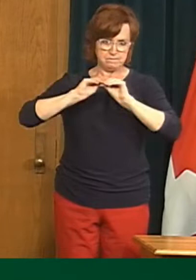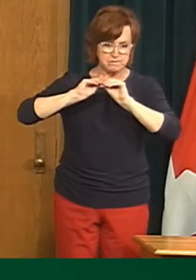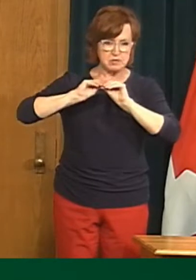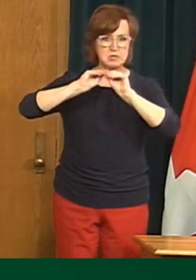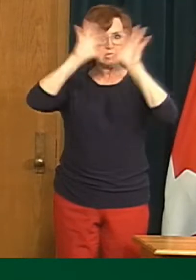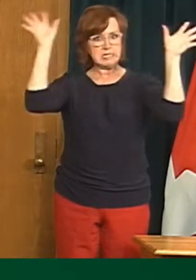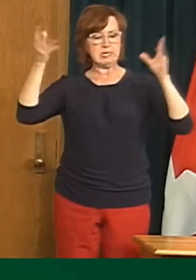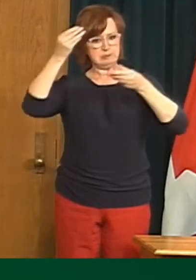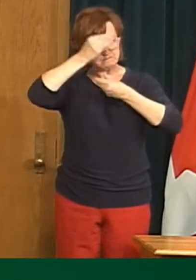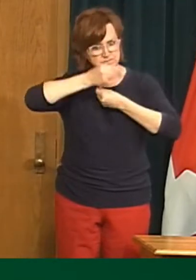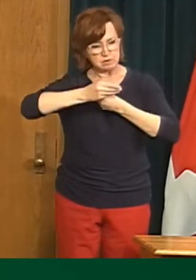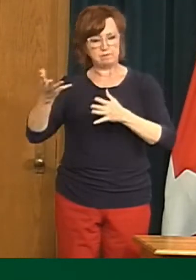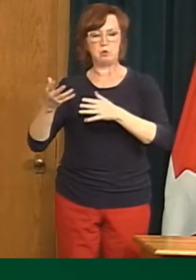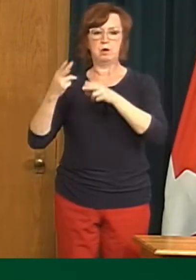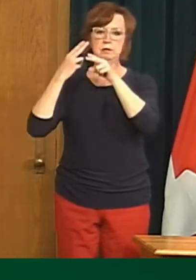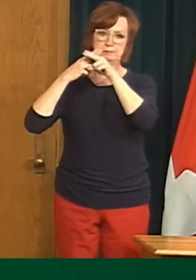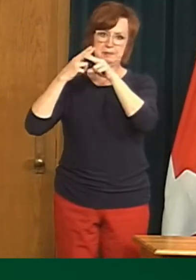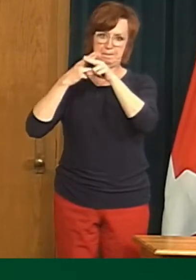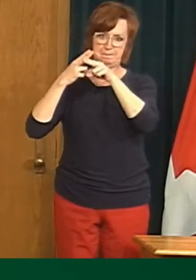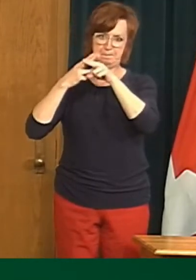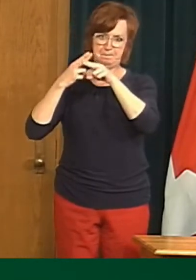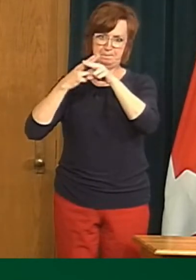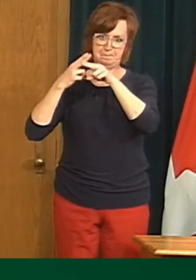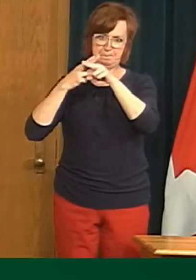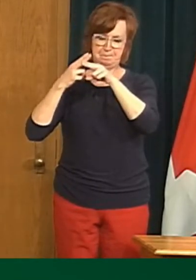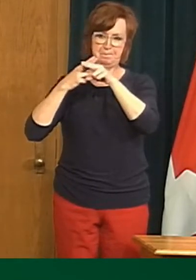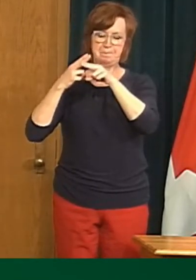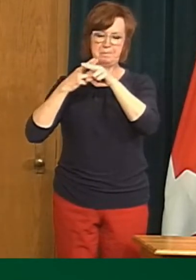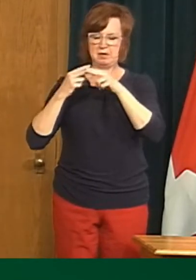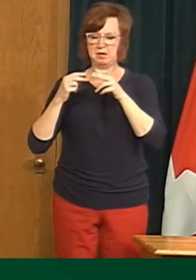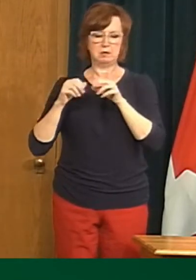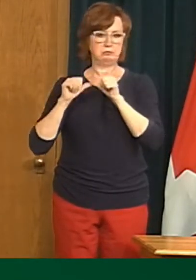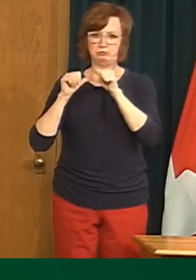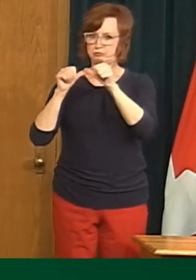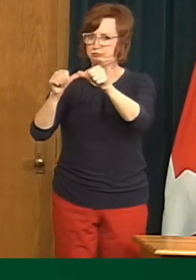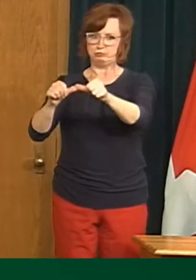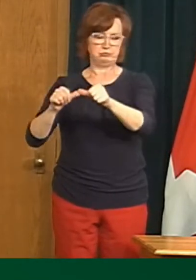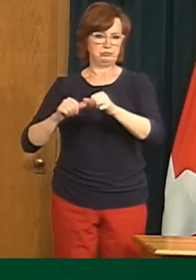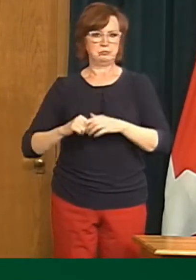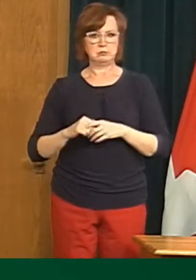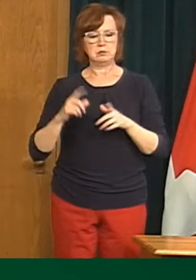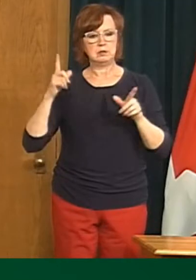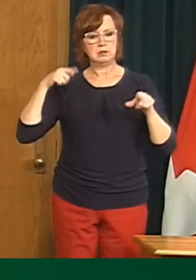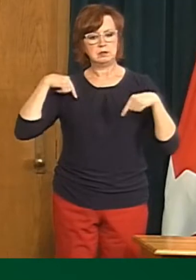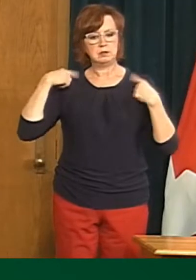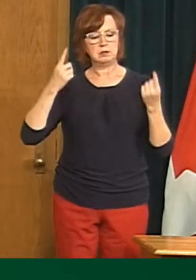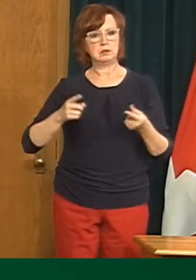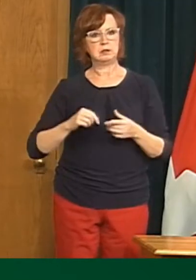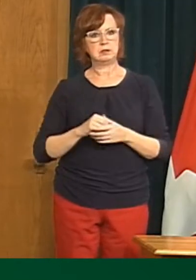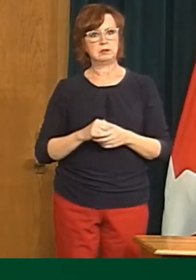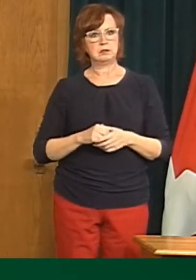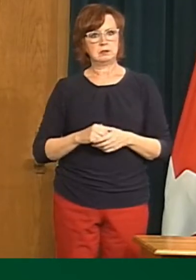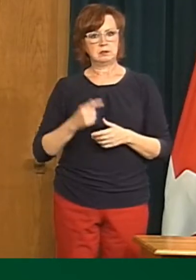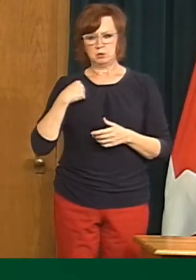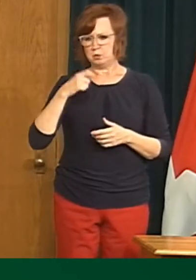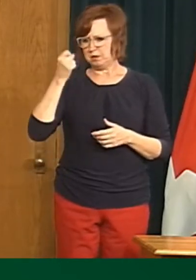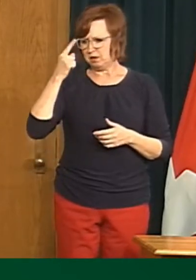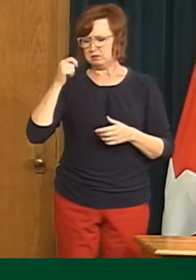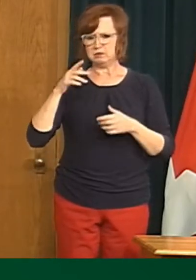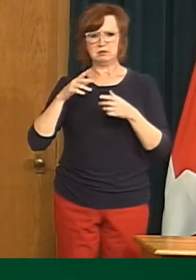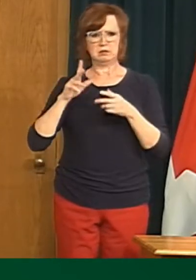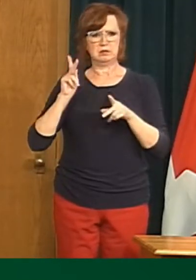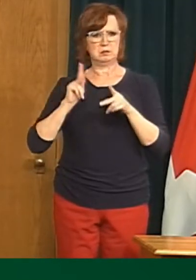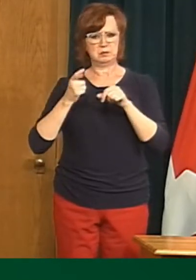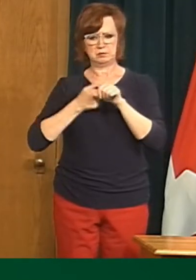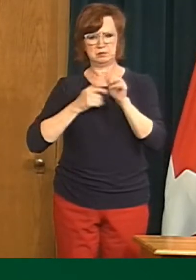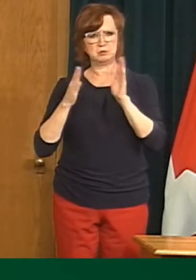across the province have, as we have struggled over the course of the last 15 years or so with access to medical health care professionals